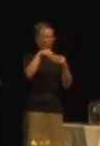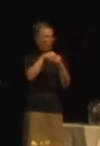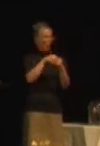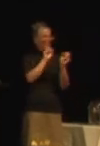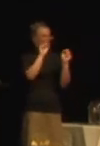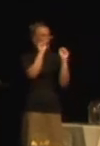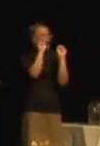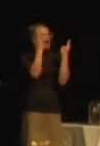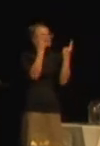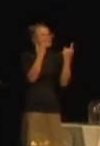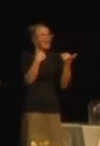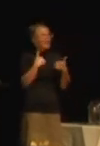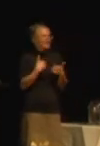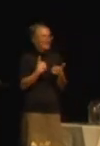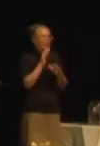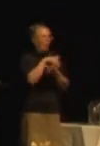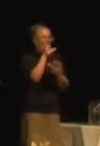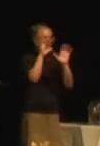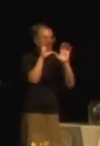Facebook's capriciousness as the new normal.